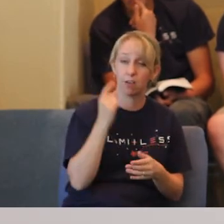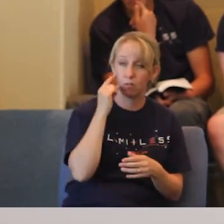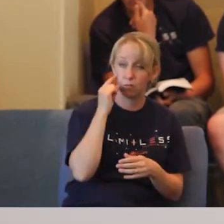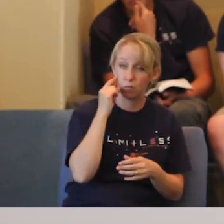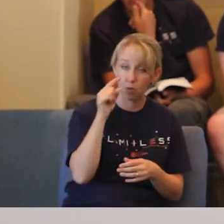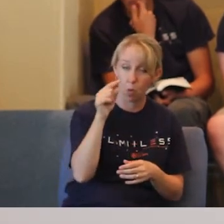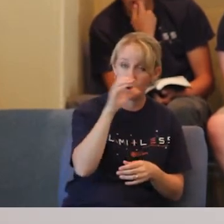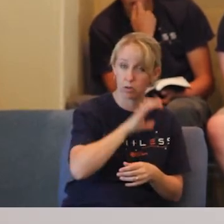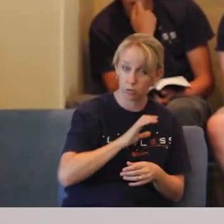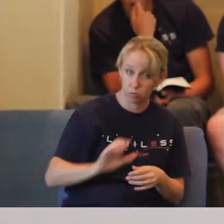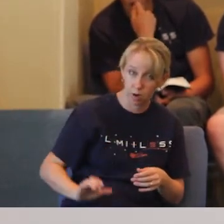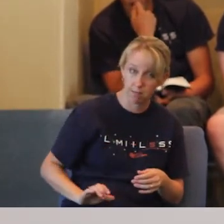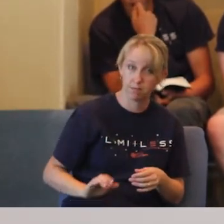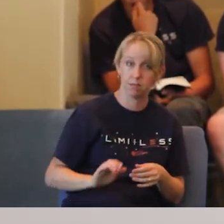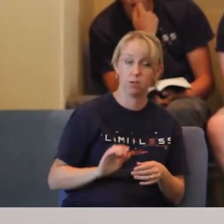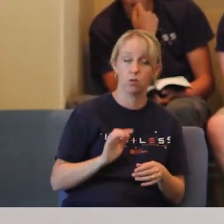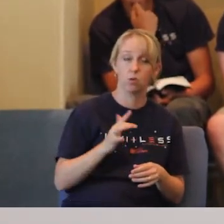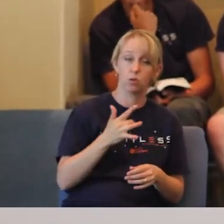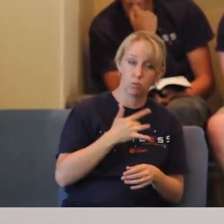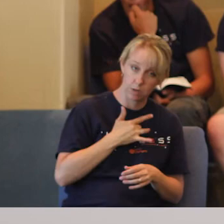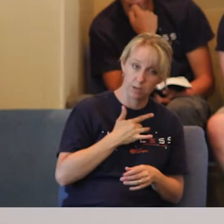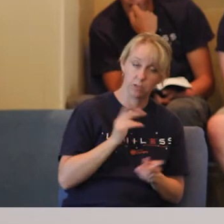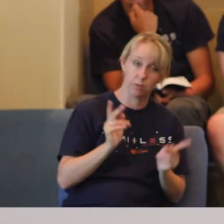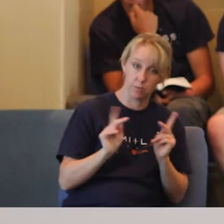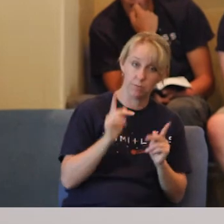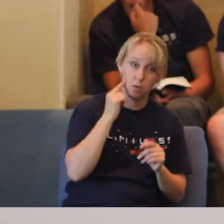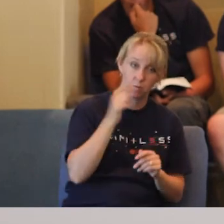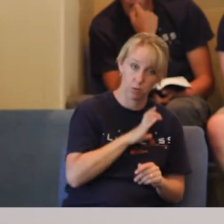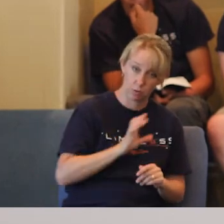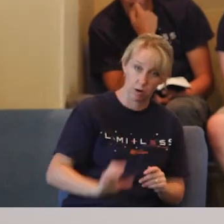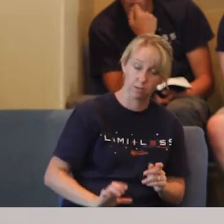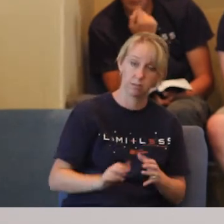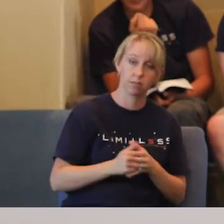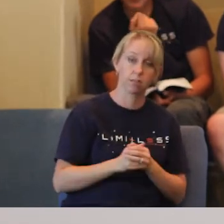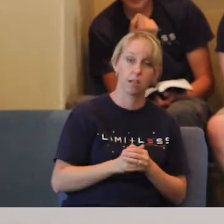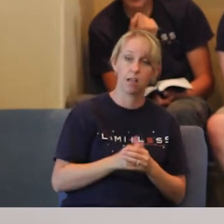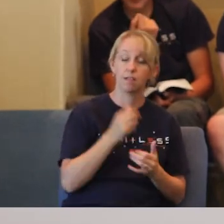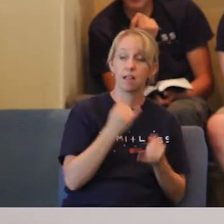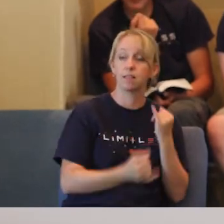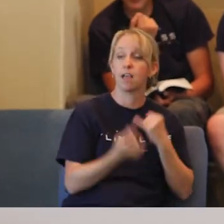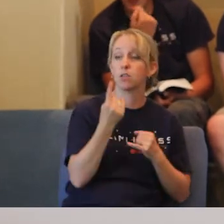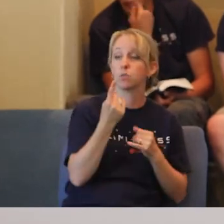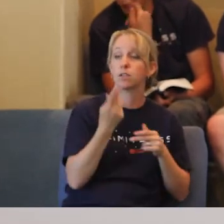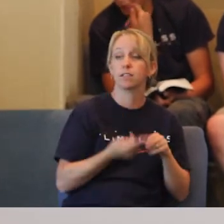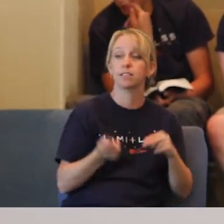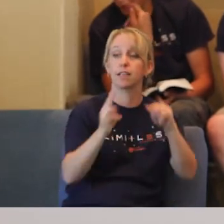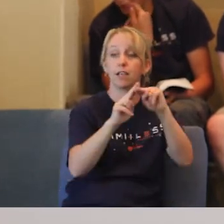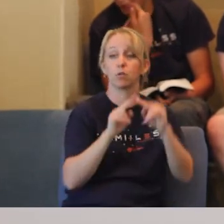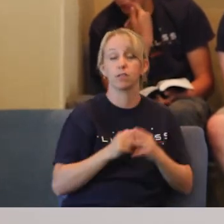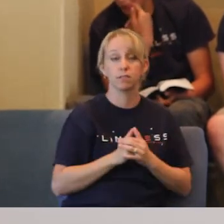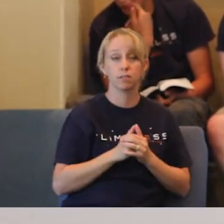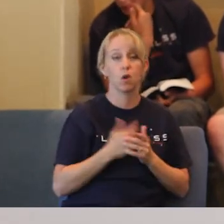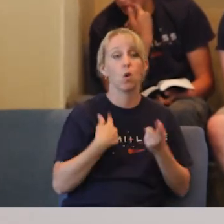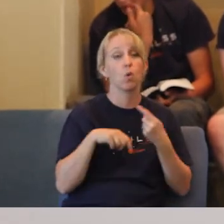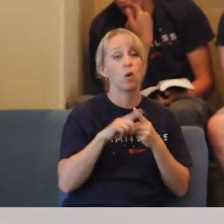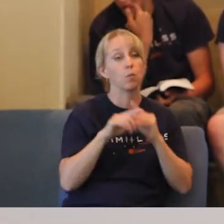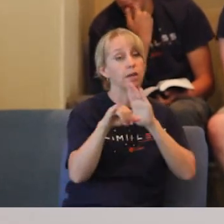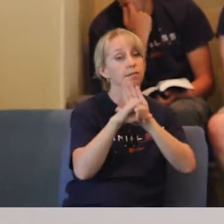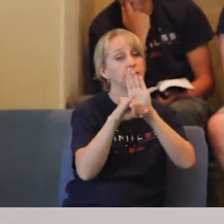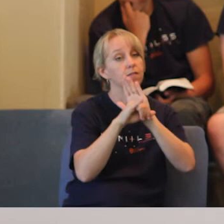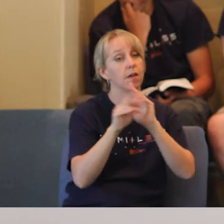for Christ. And the last one is increase. When we've identified people and invested them and invited